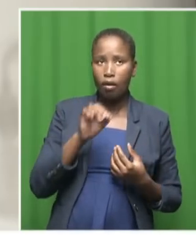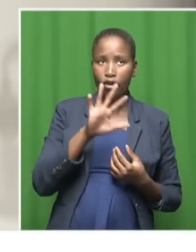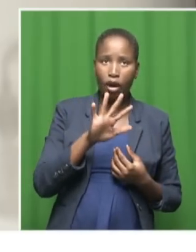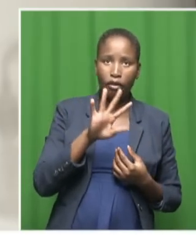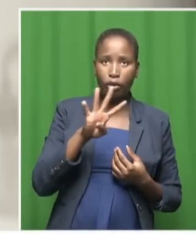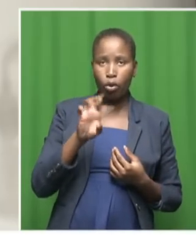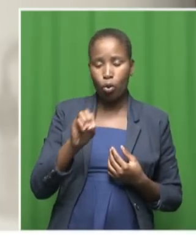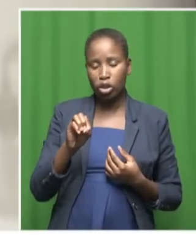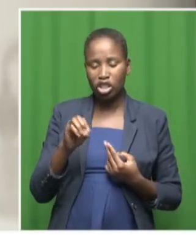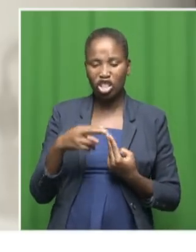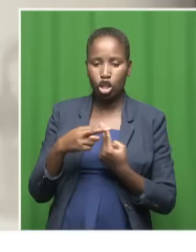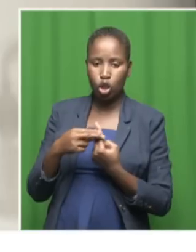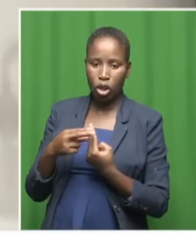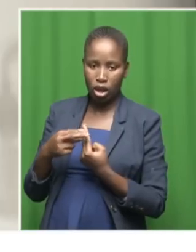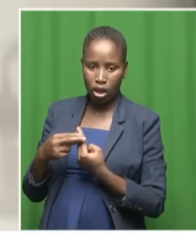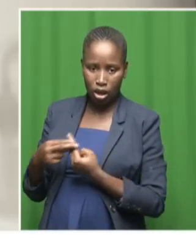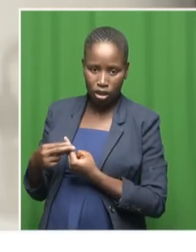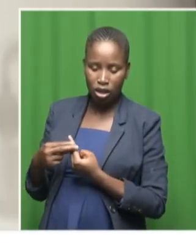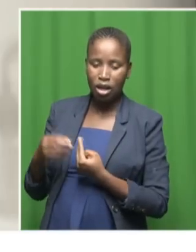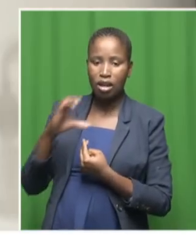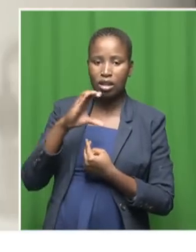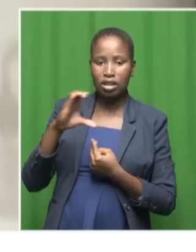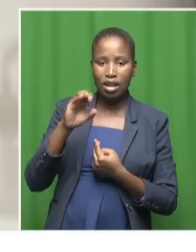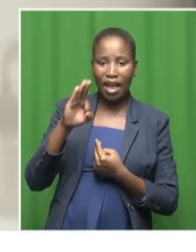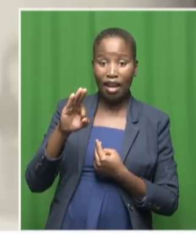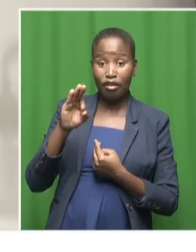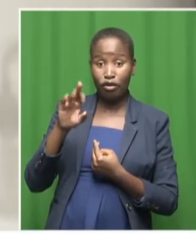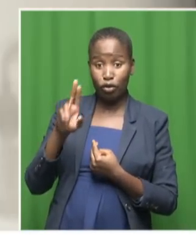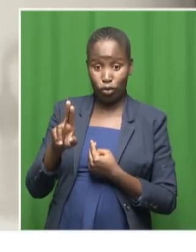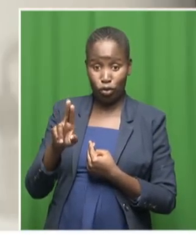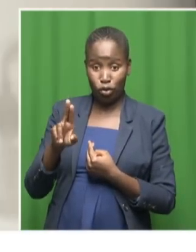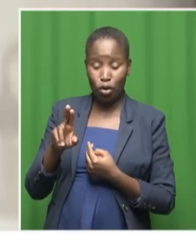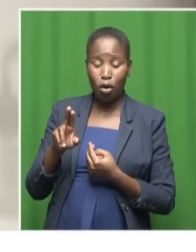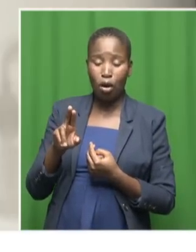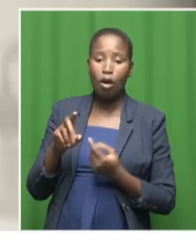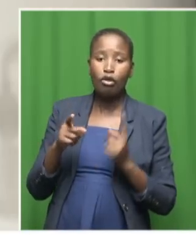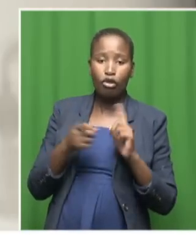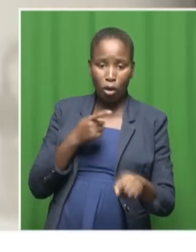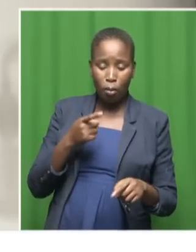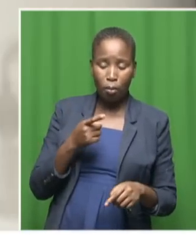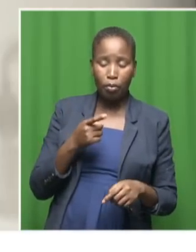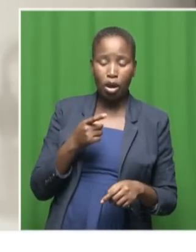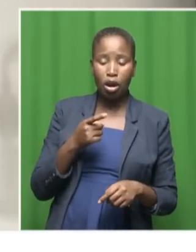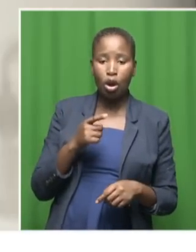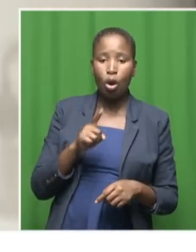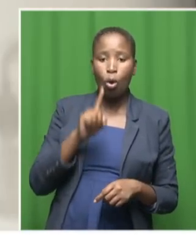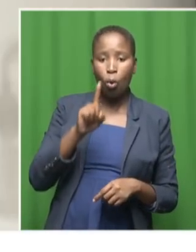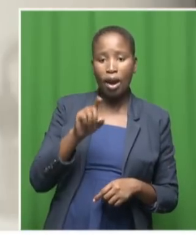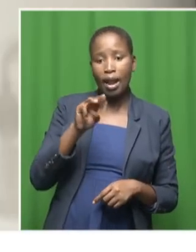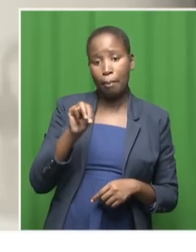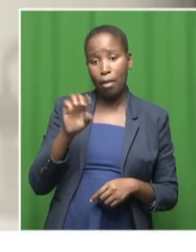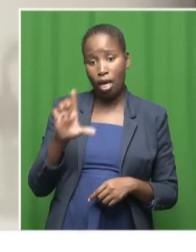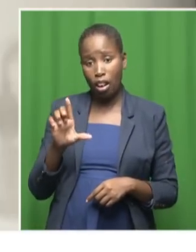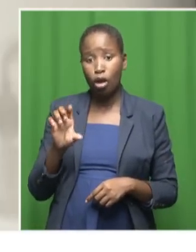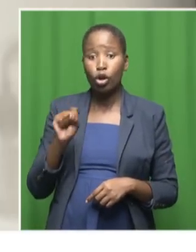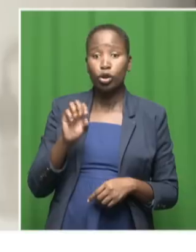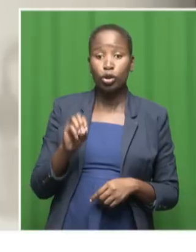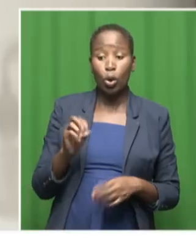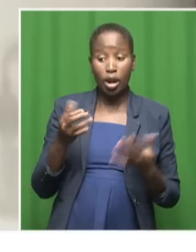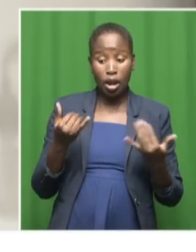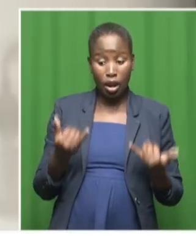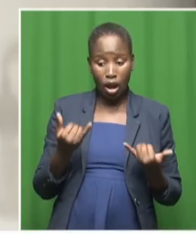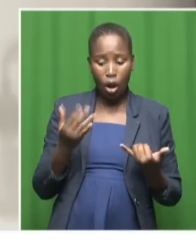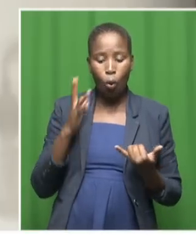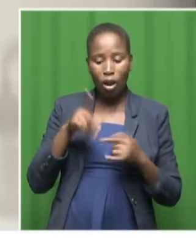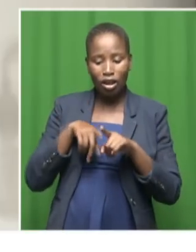540 units CFUs per 100 ml. So what will happen is that today, again, testing will happen and tomorrow